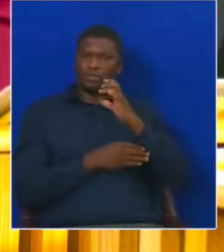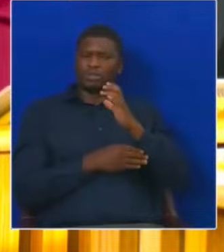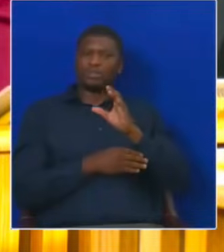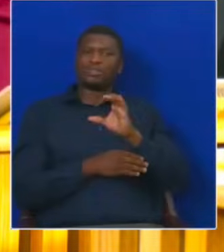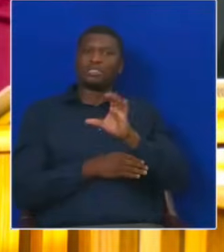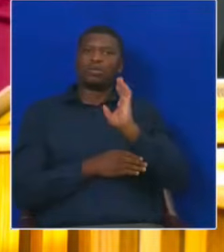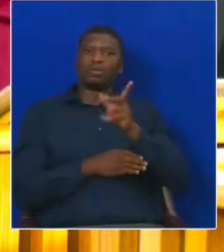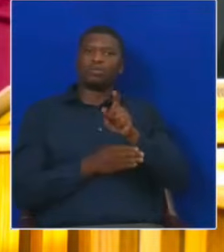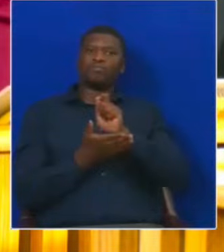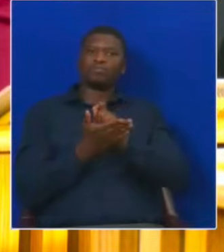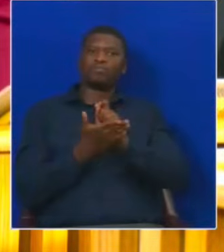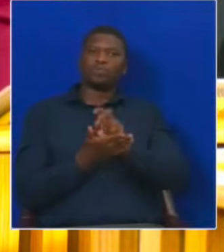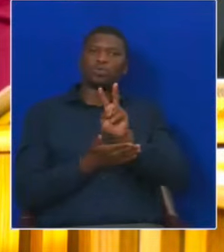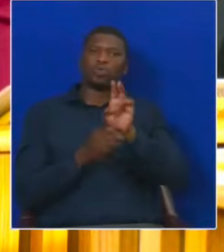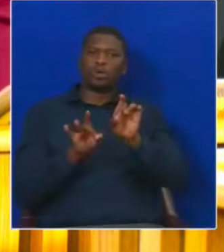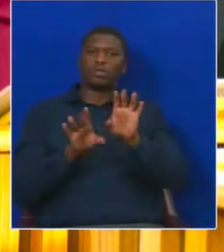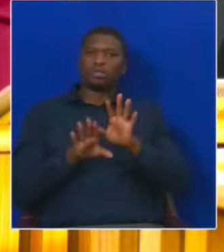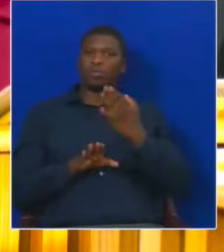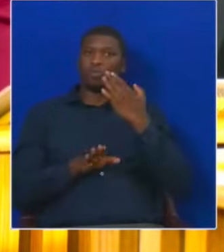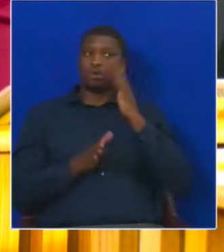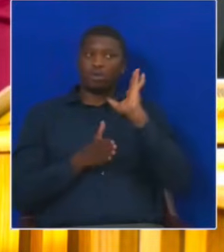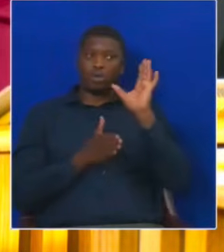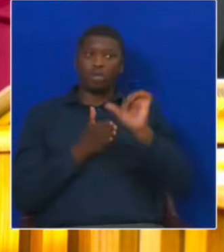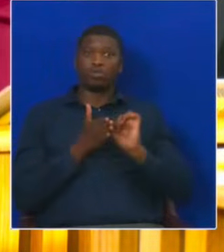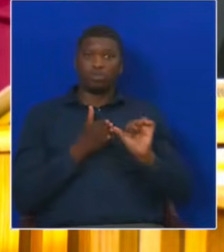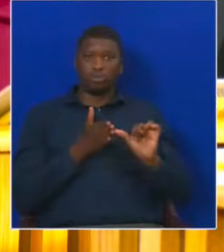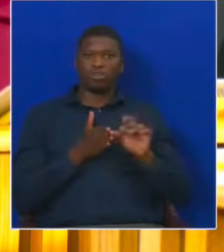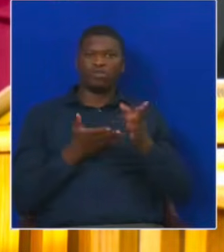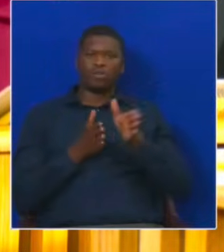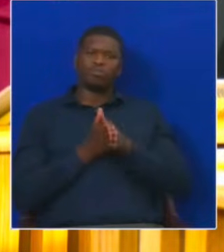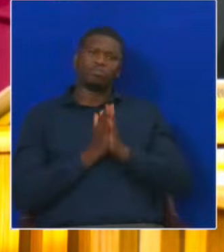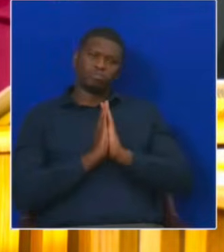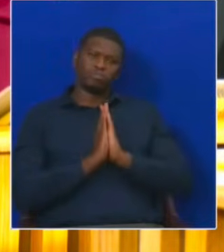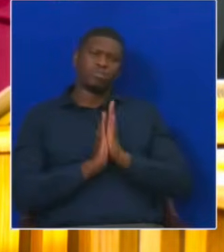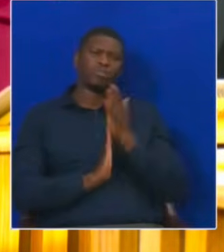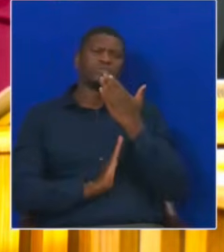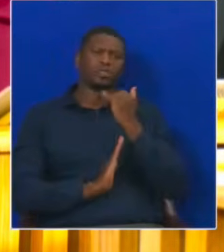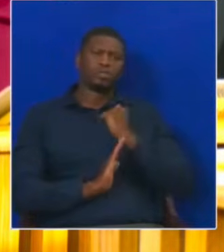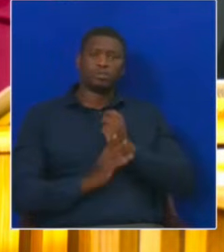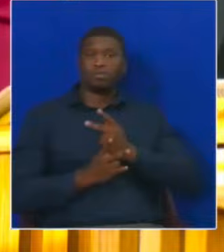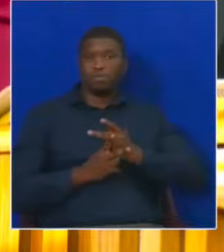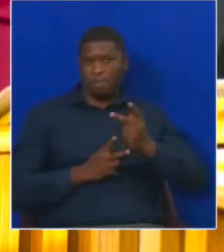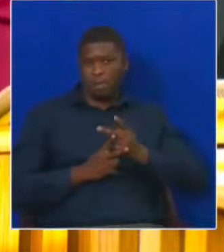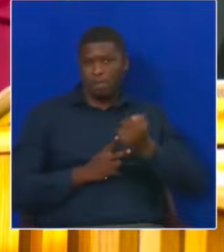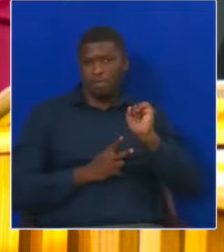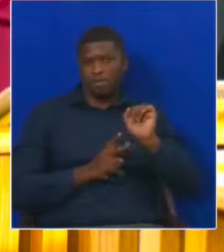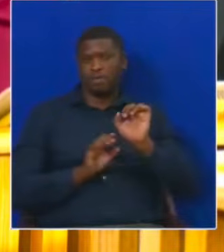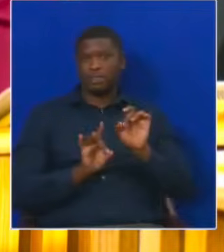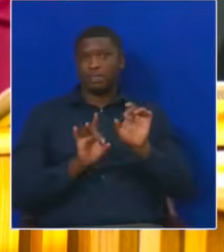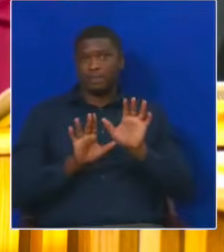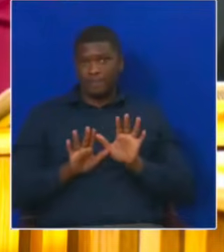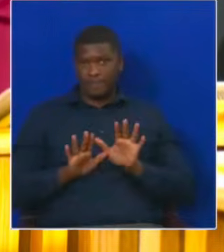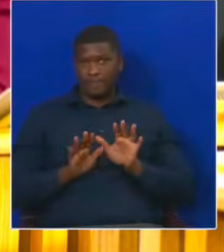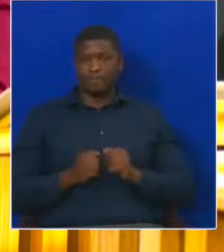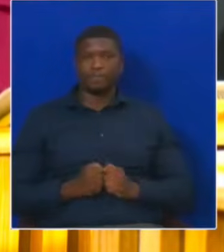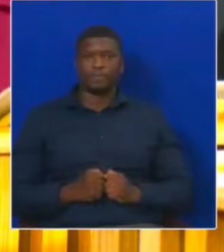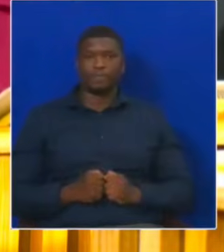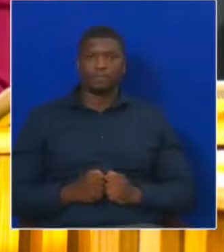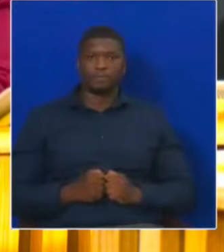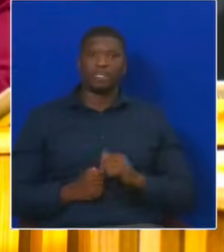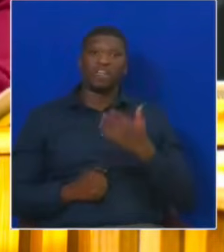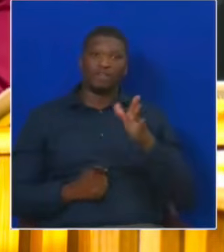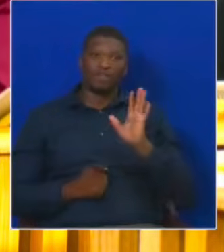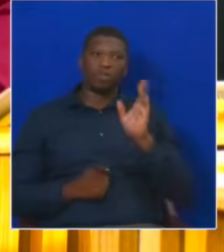week and has requested an opportunity to prepare himself over the next few days and then come back. Thank